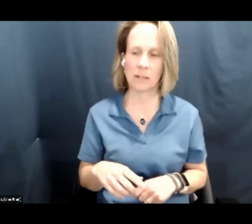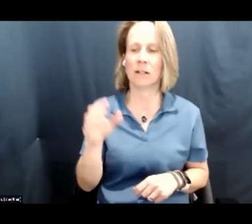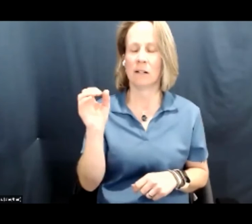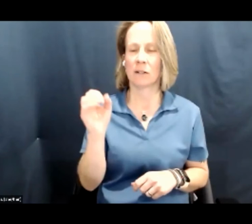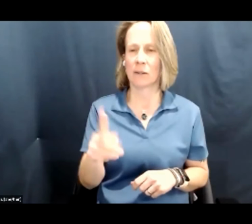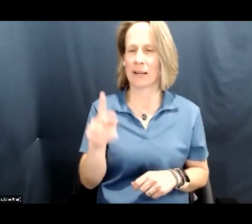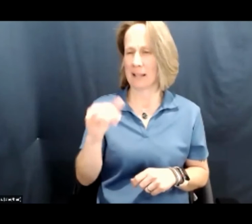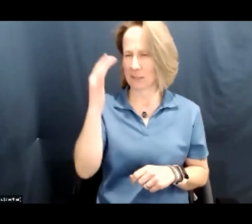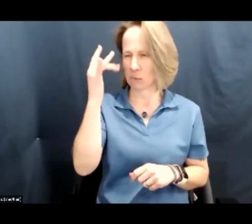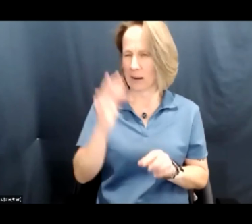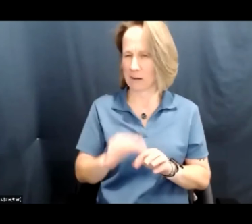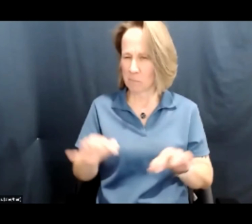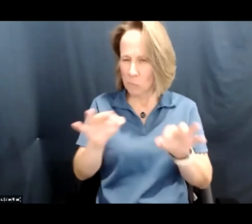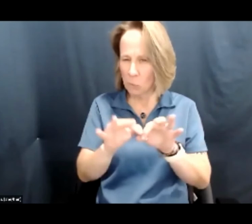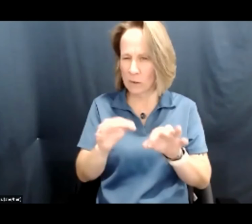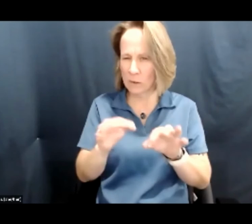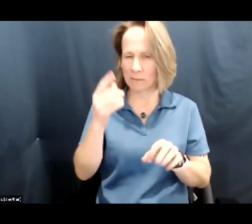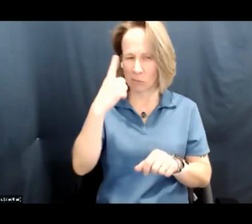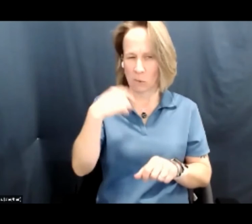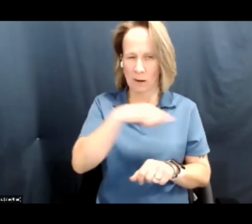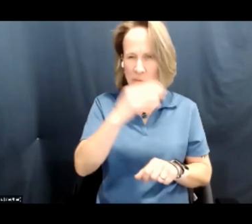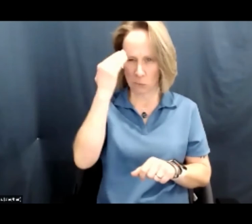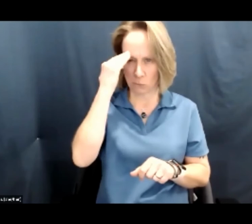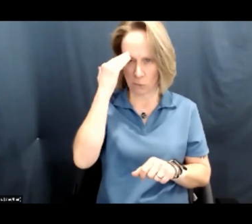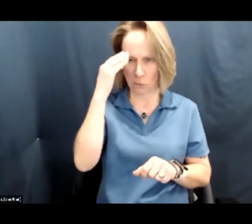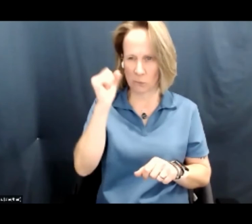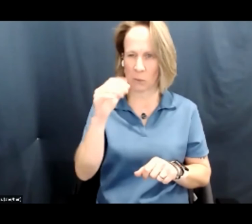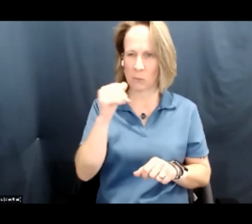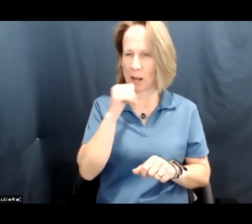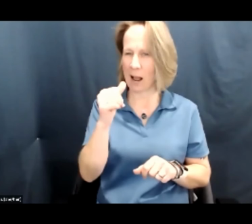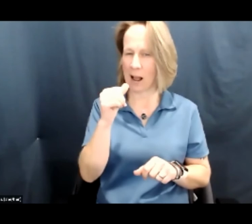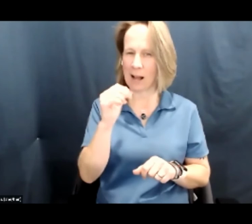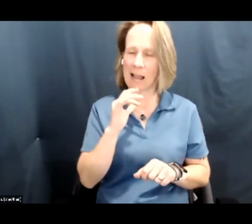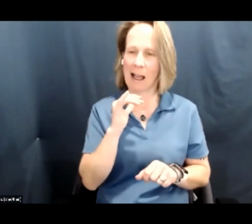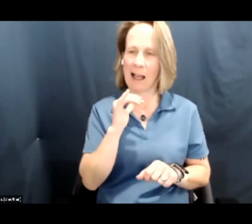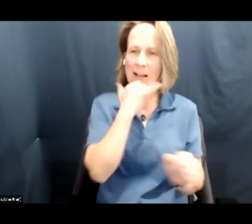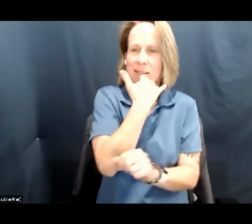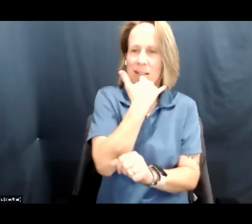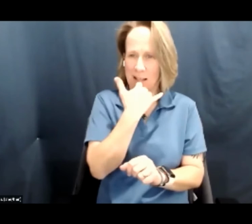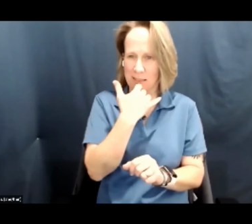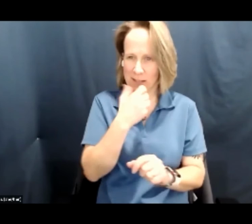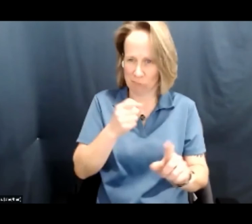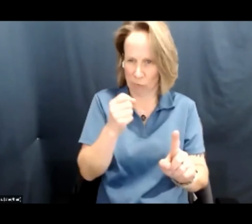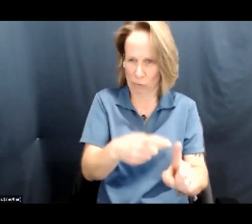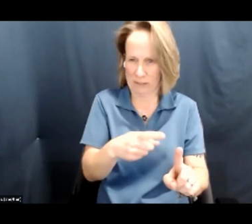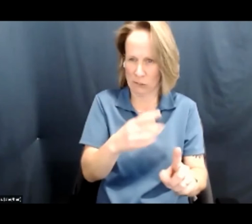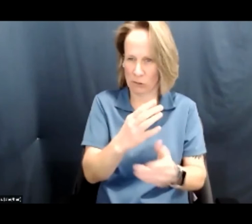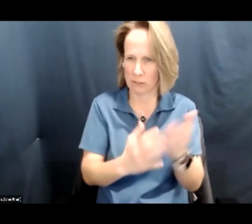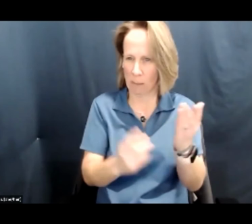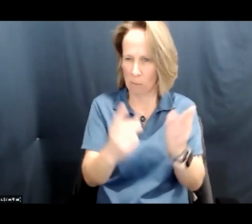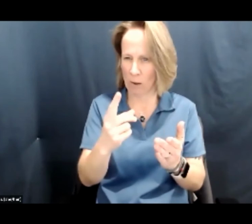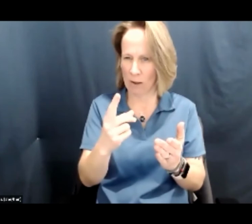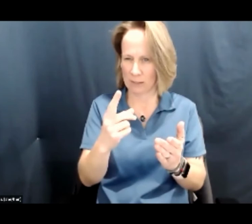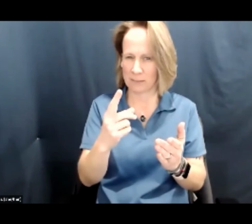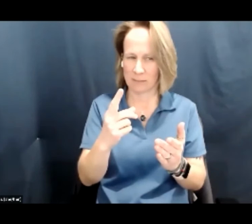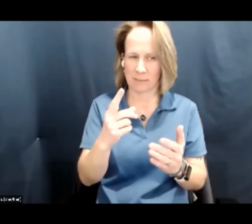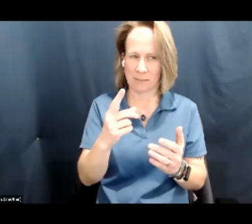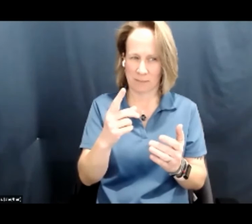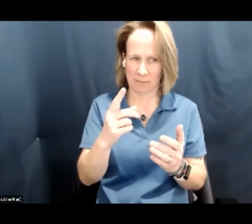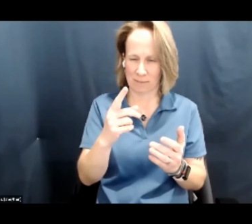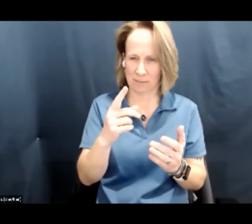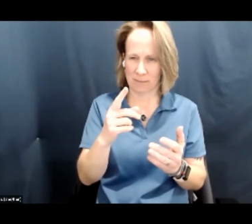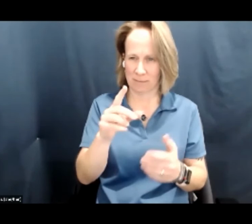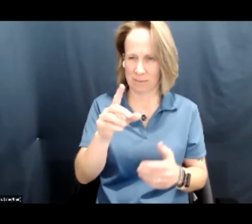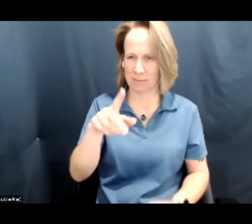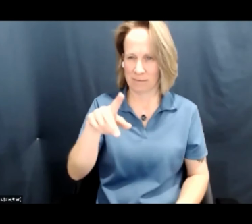with so that we're not accidentally triggering someone's dysphoria, or we're being very transparent about why we